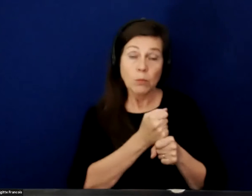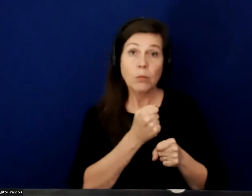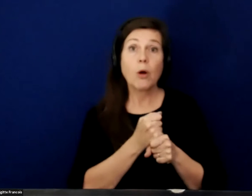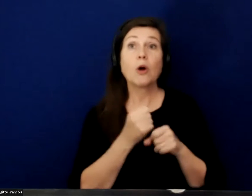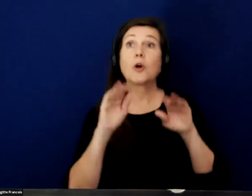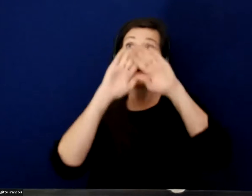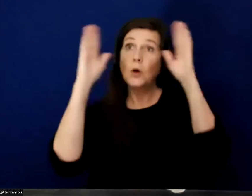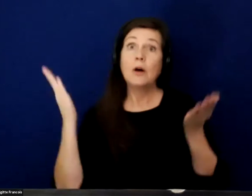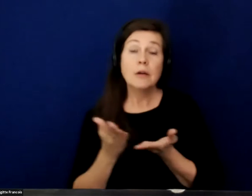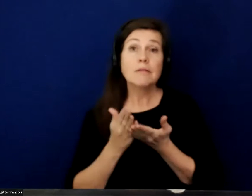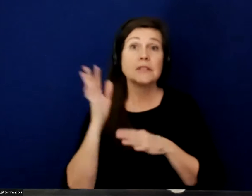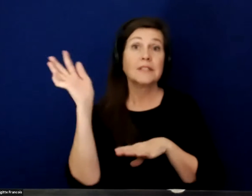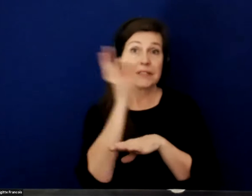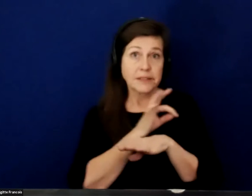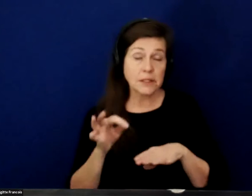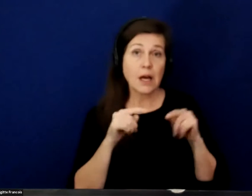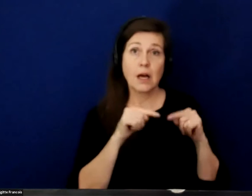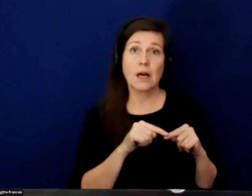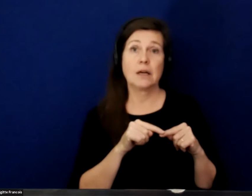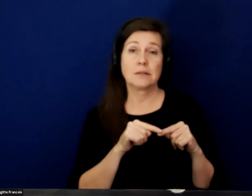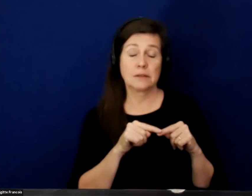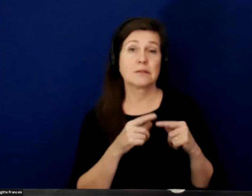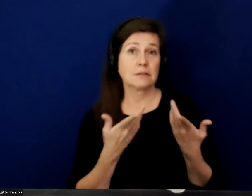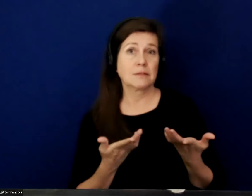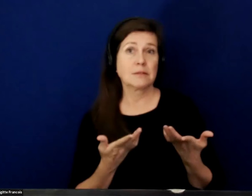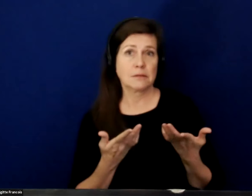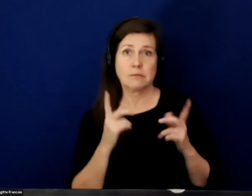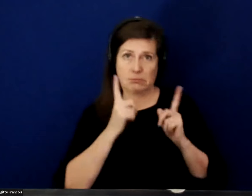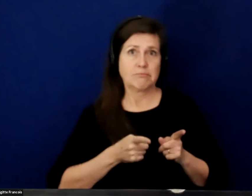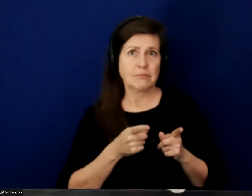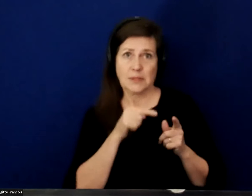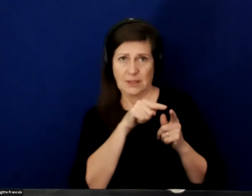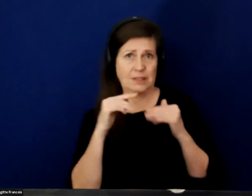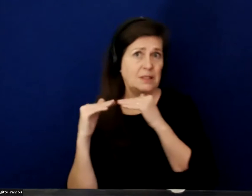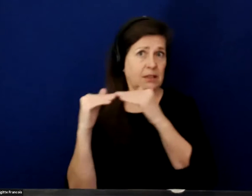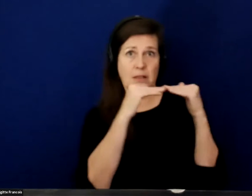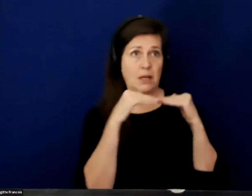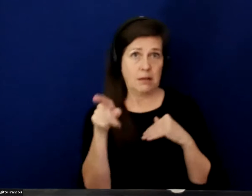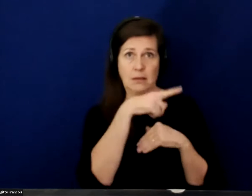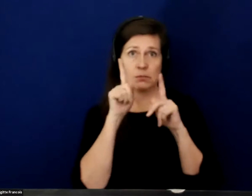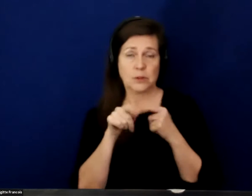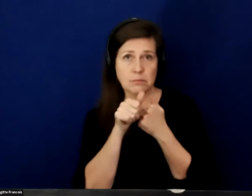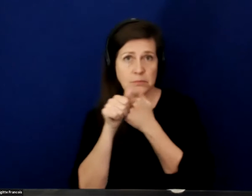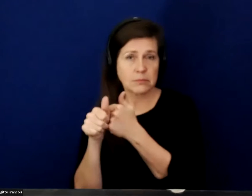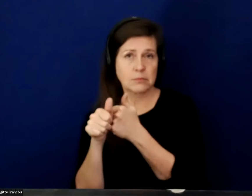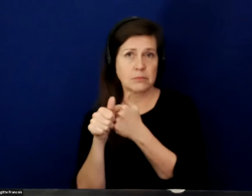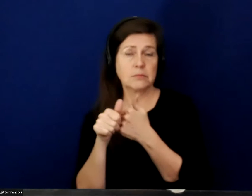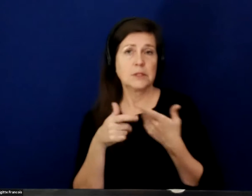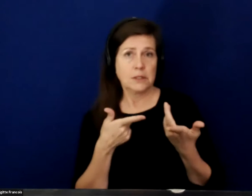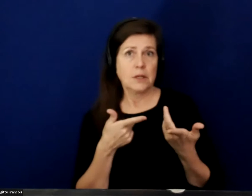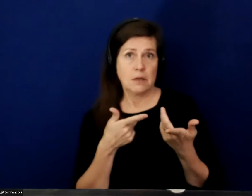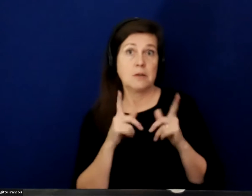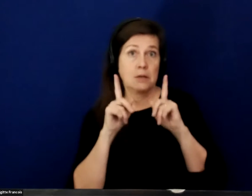universal design. And this standard is also meant to be used in